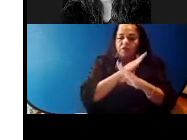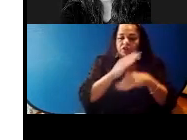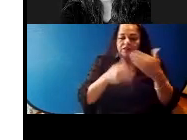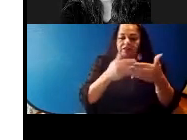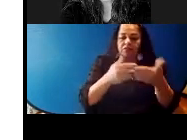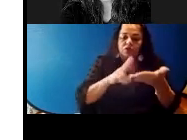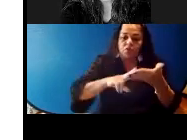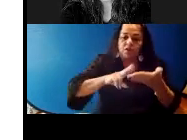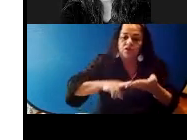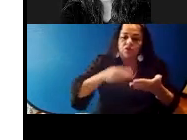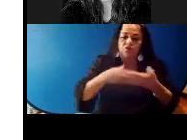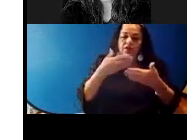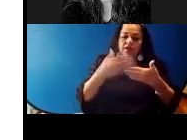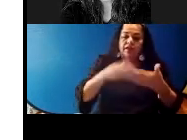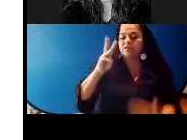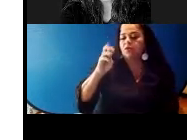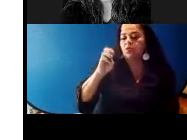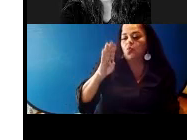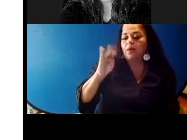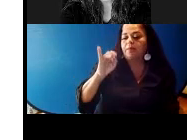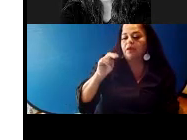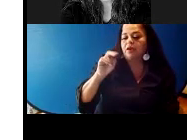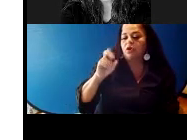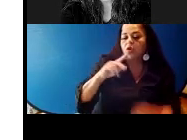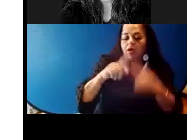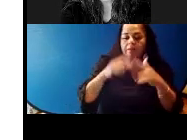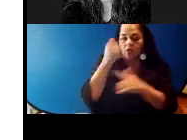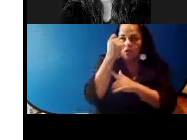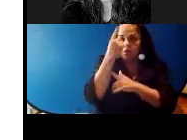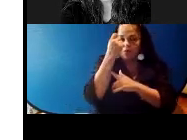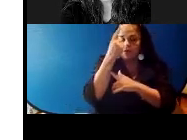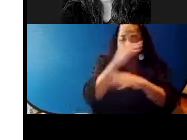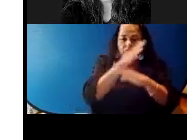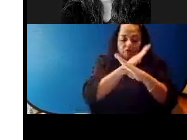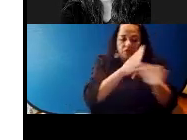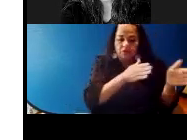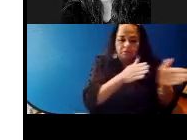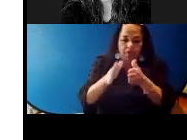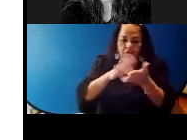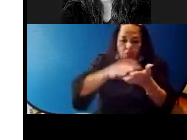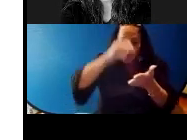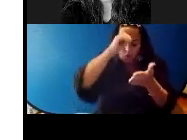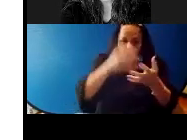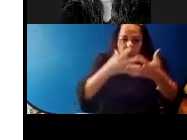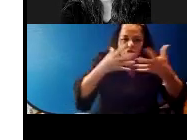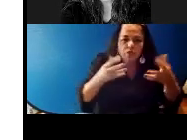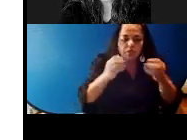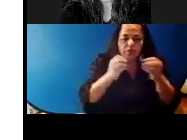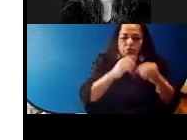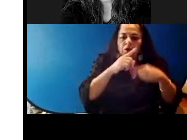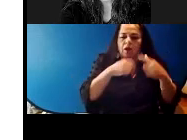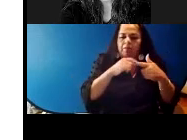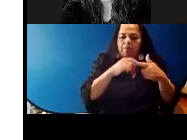for the next webinar, which is about the comprehensive prevention plan. You'll learn so much more about what that will entail,